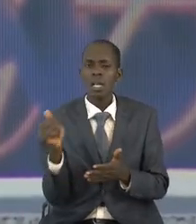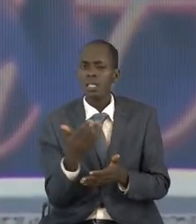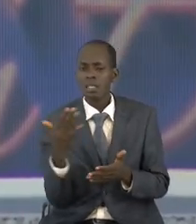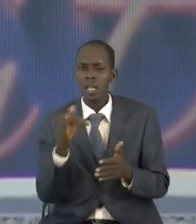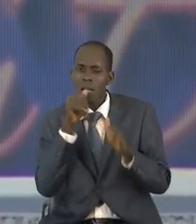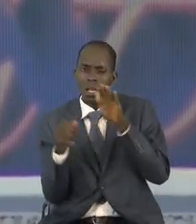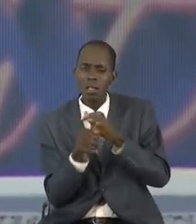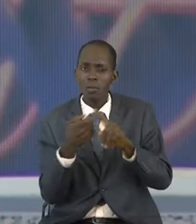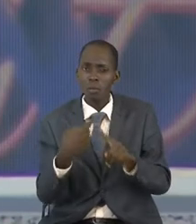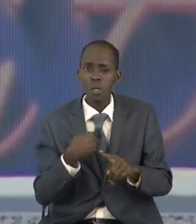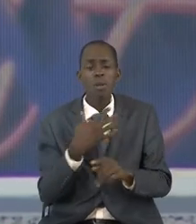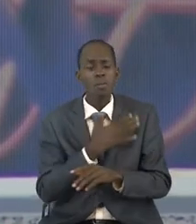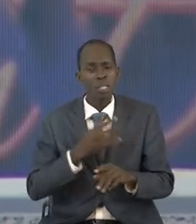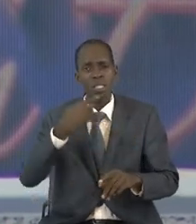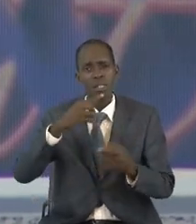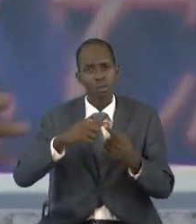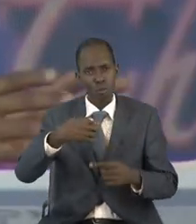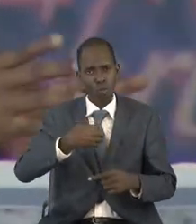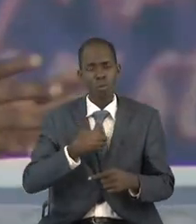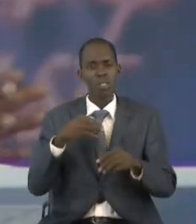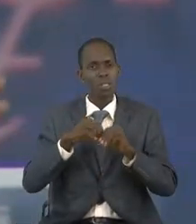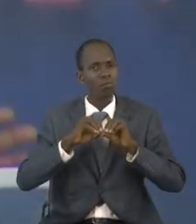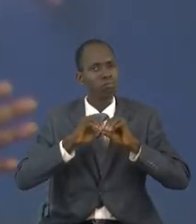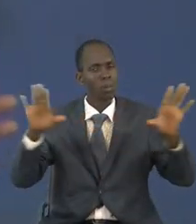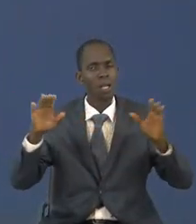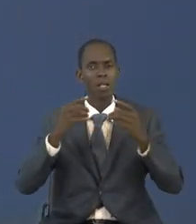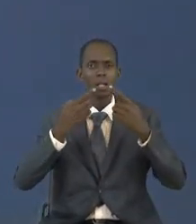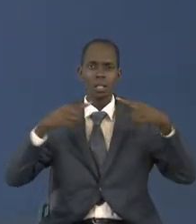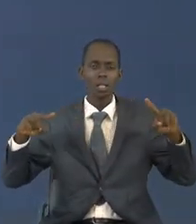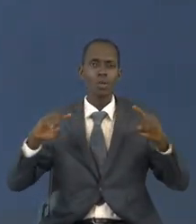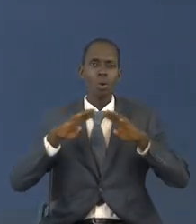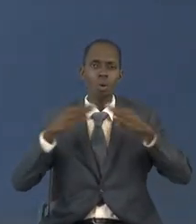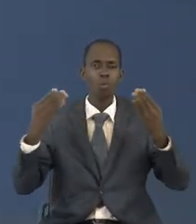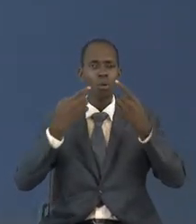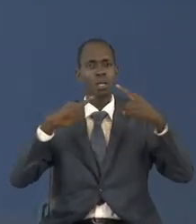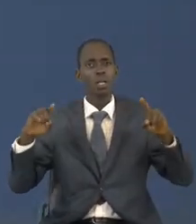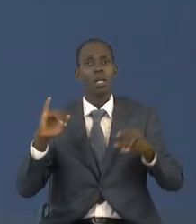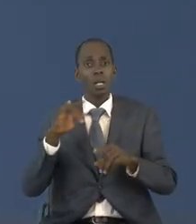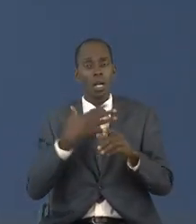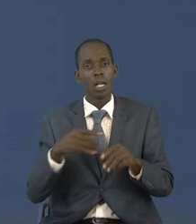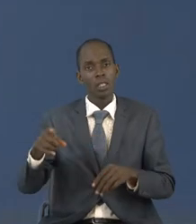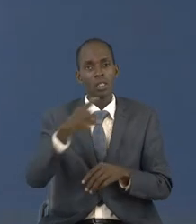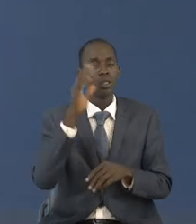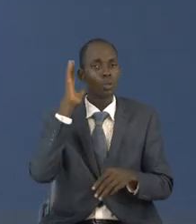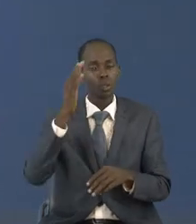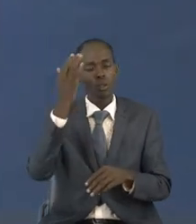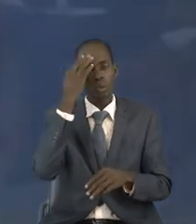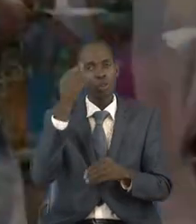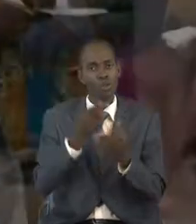me in a plain language, and ye shall know the truth, and the truth shall make you free.